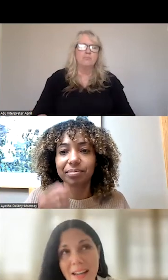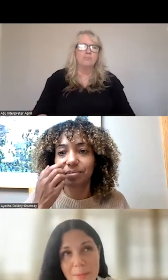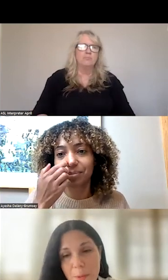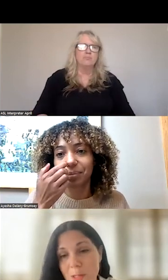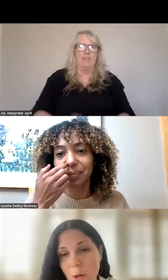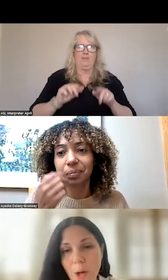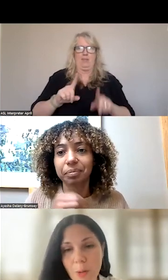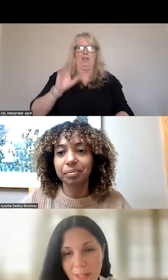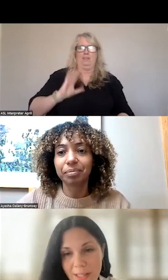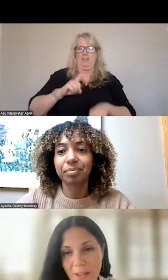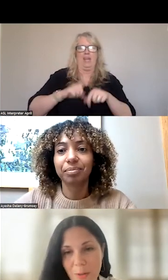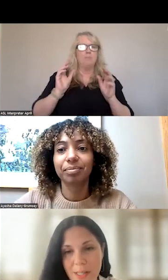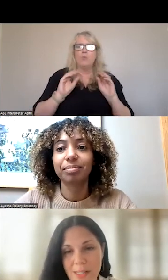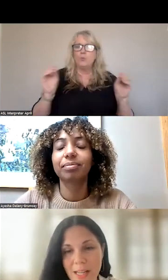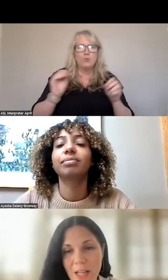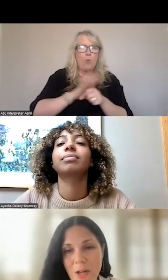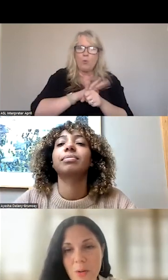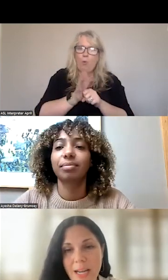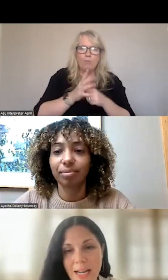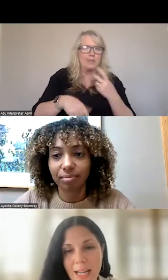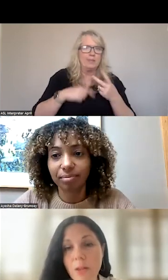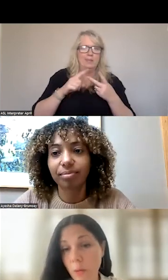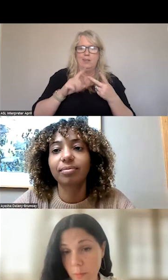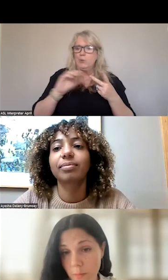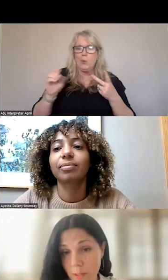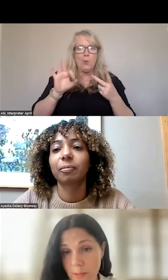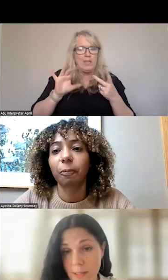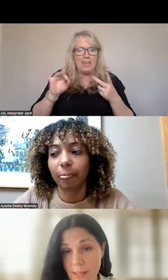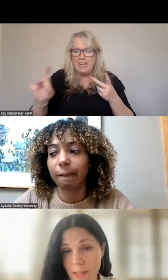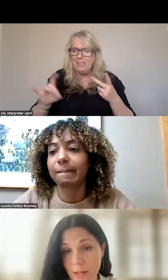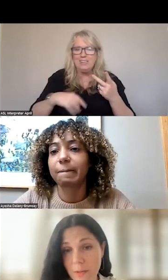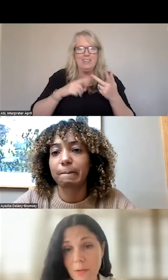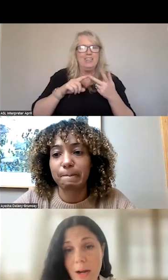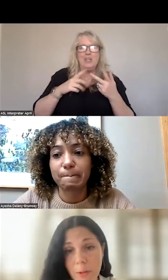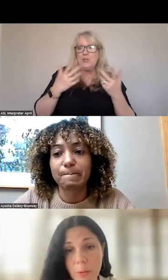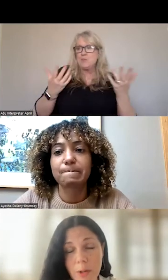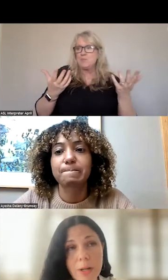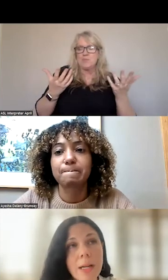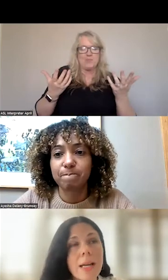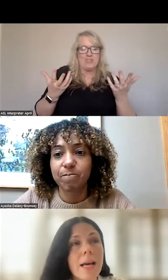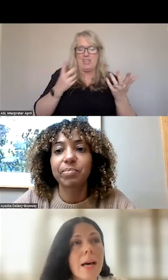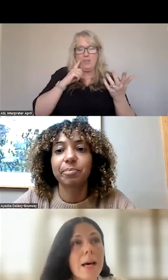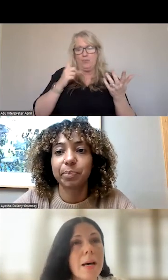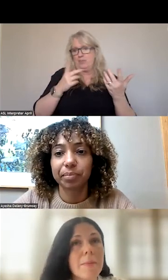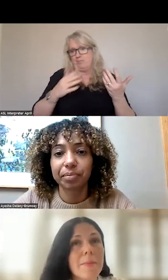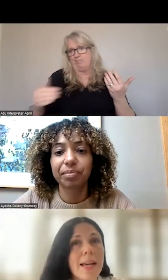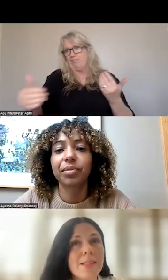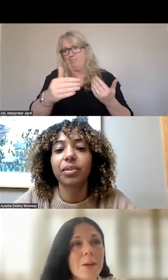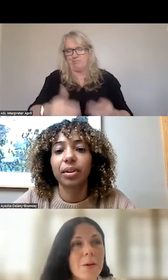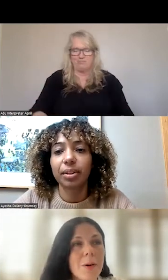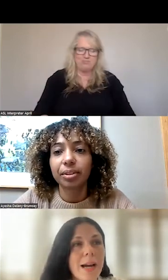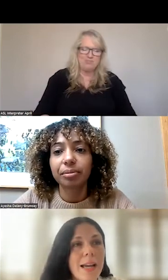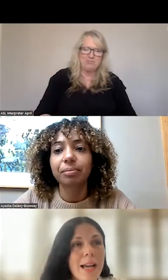at that time, there was no COVID, there was no 988, though it was, around the corner.